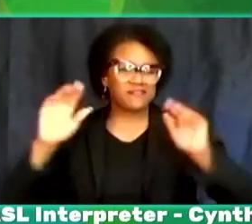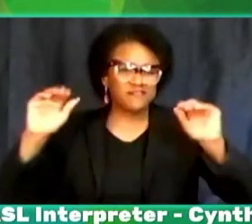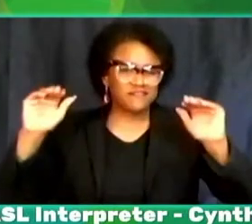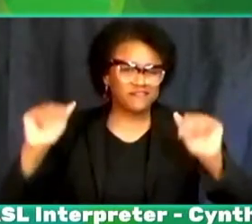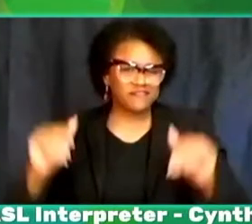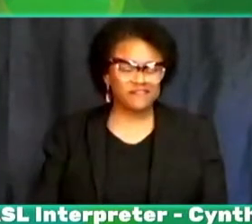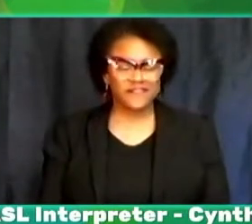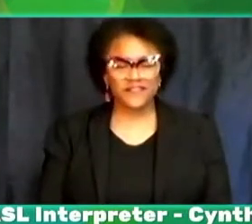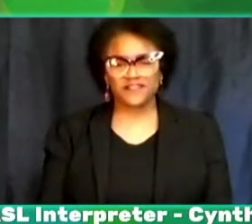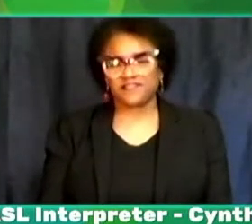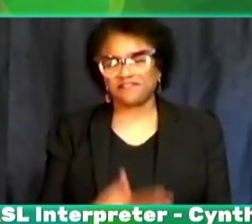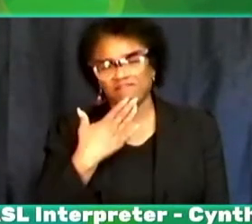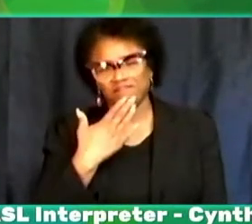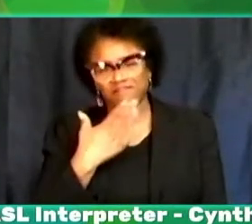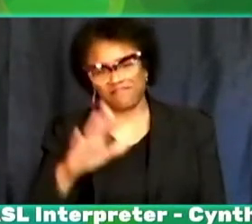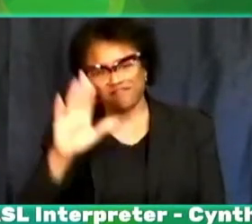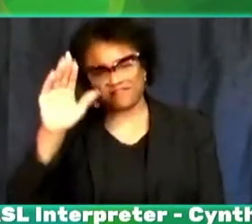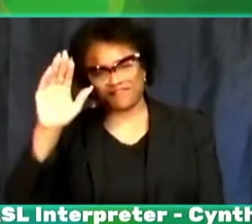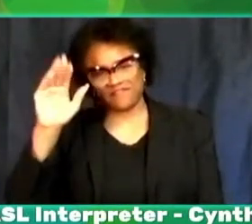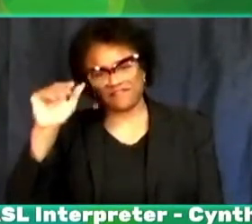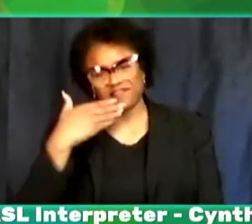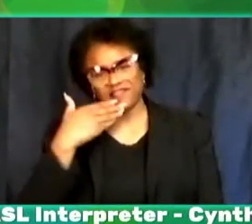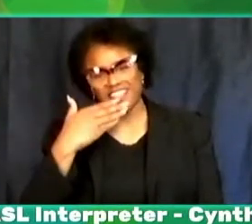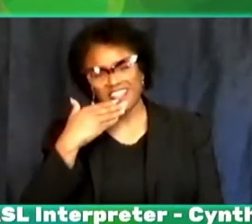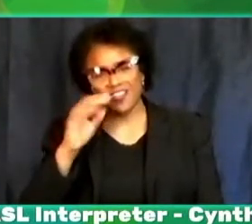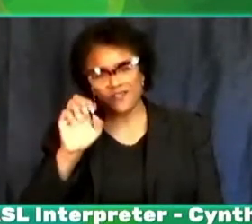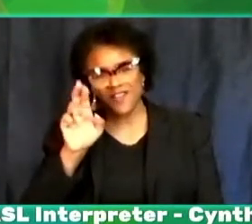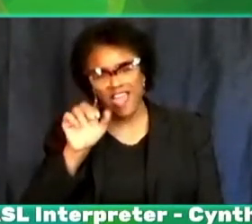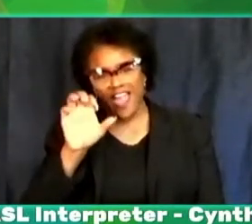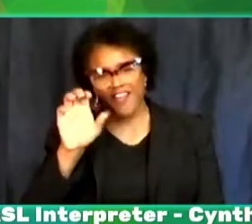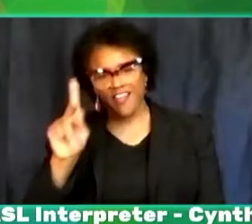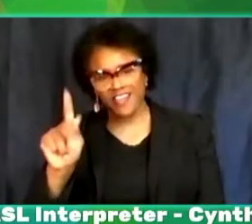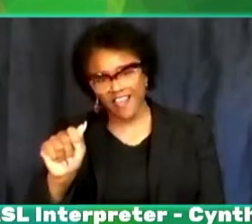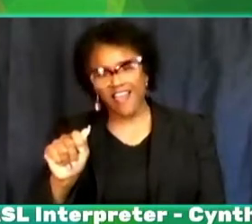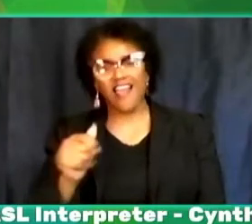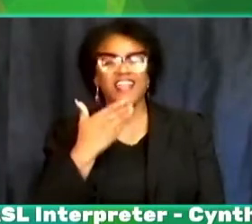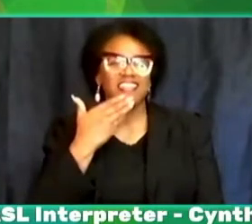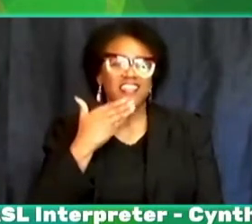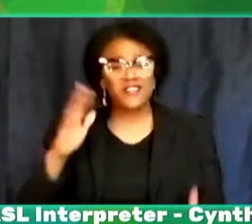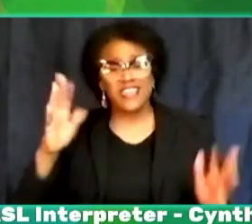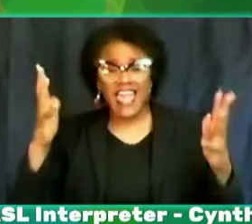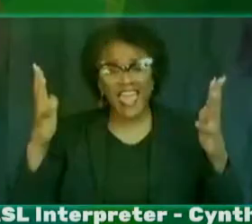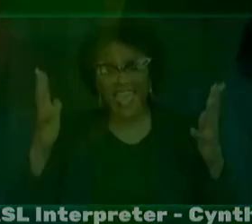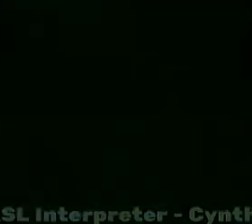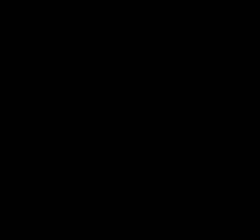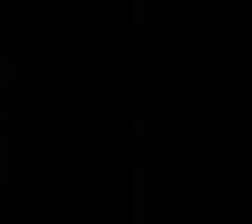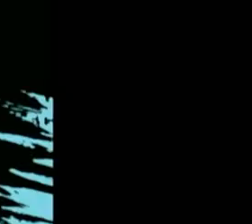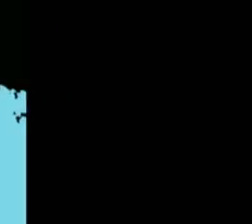Thank you. Bye. Thanks, Erika. Thank you. Bye. Yay.